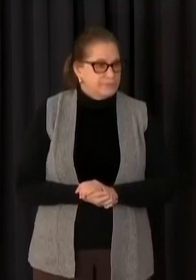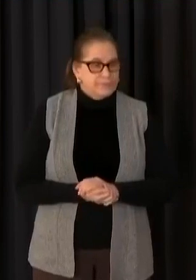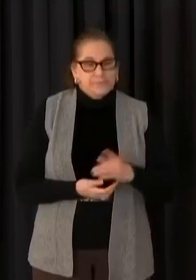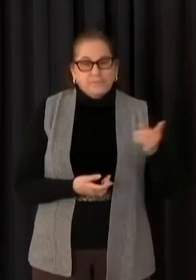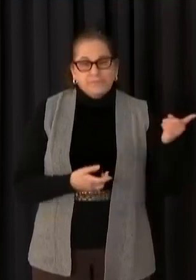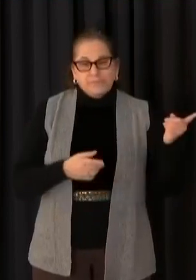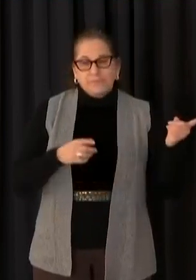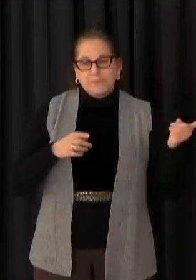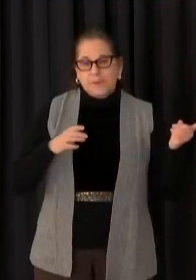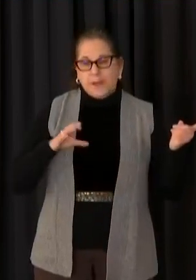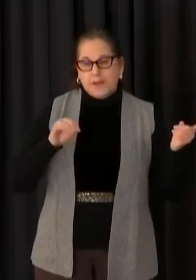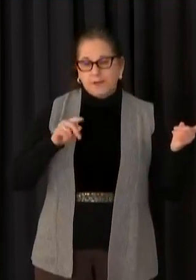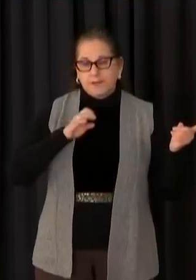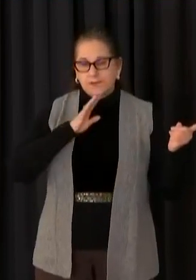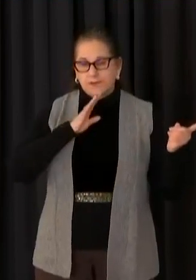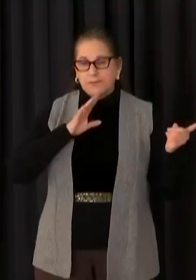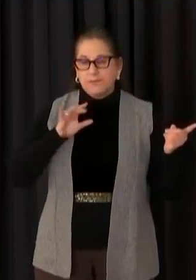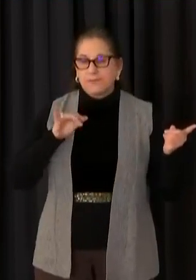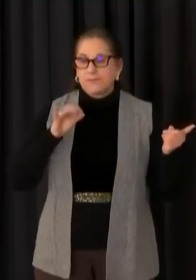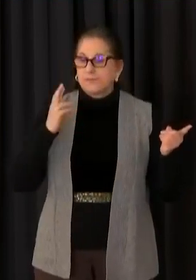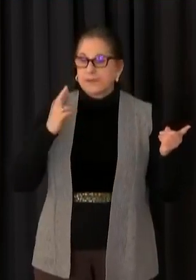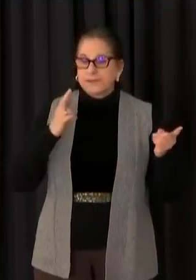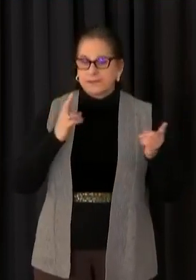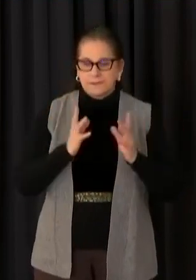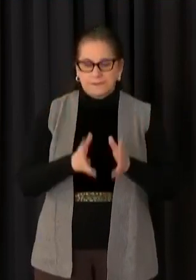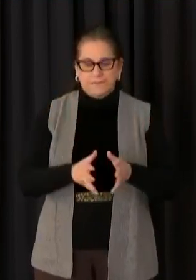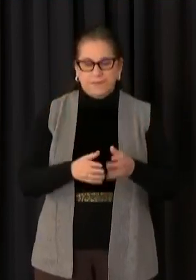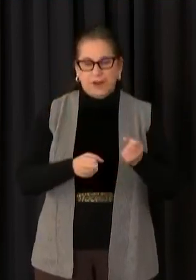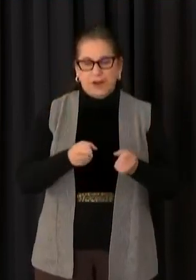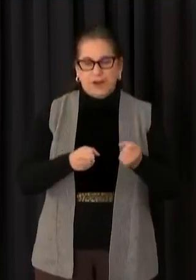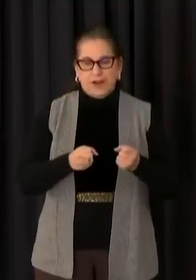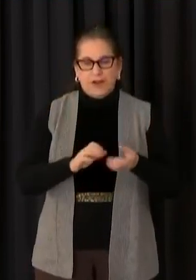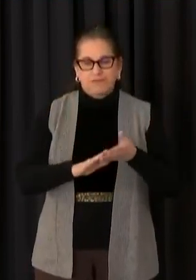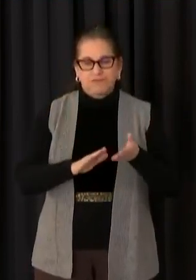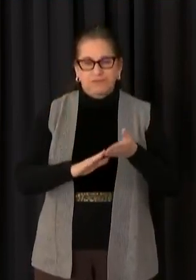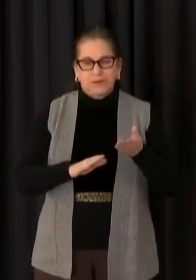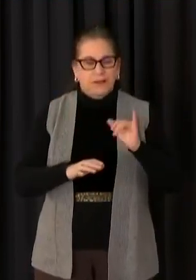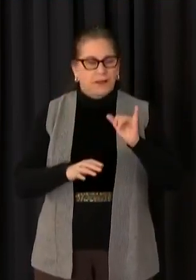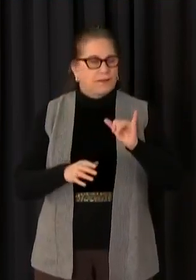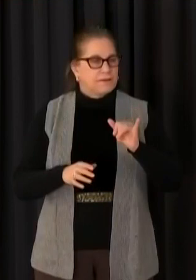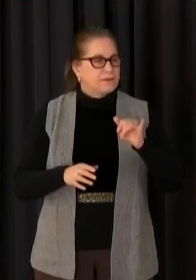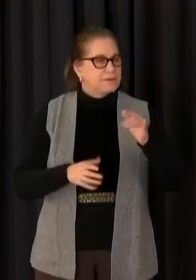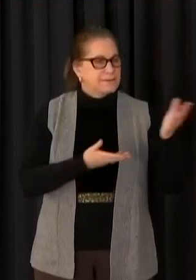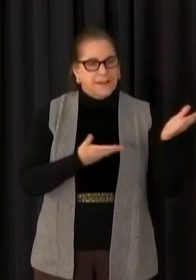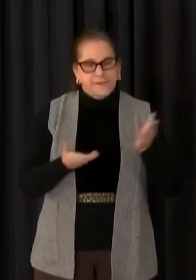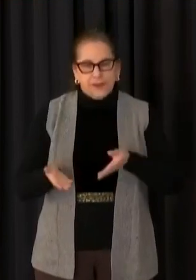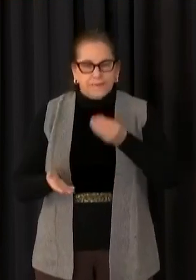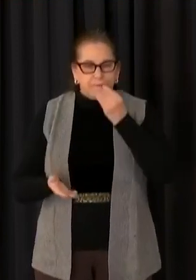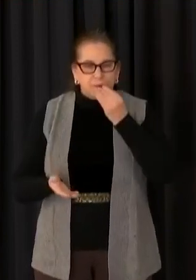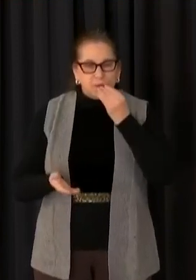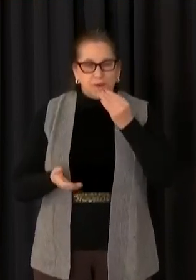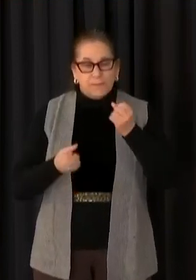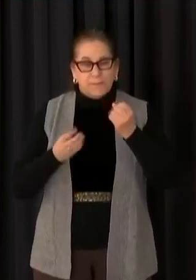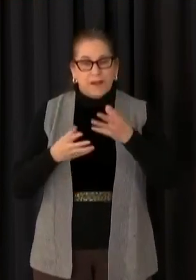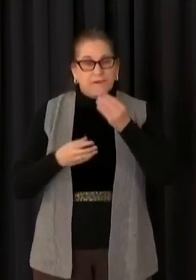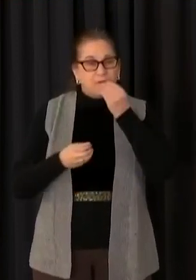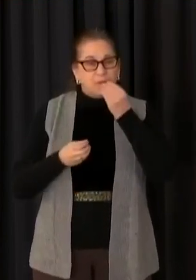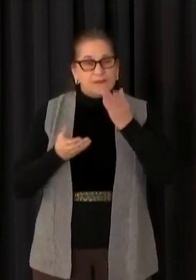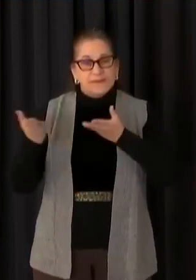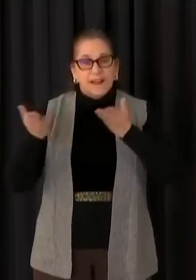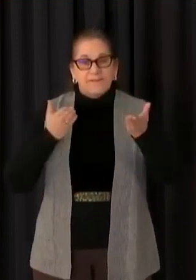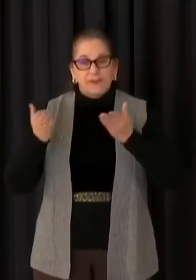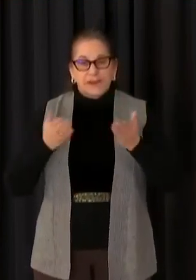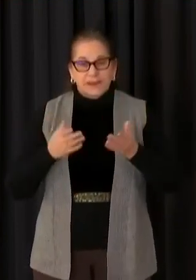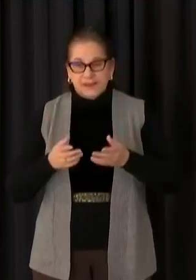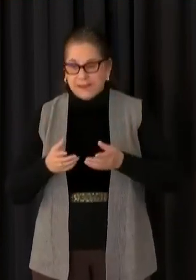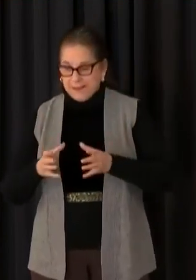of people who are leaving their cars running or delivering food, that kind of thing. But the ones that really scare people, you know, like